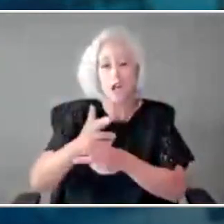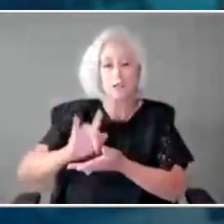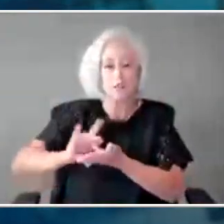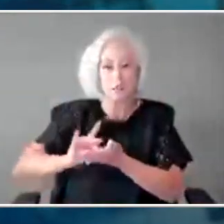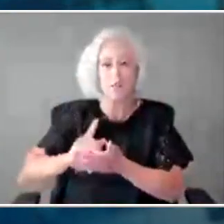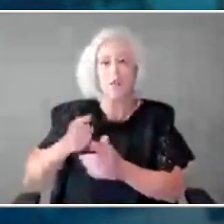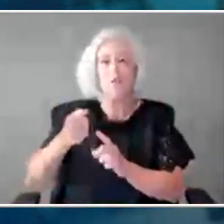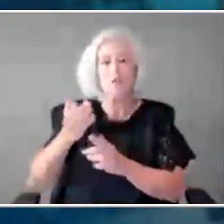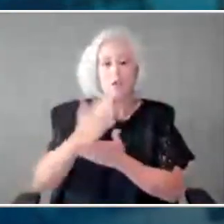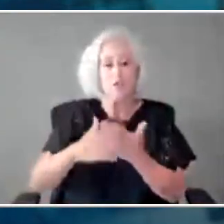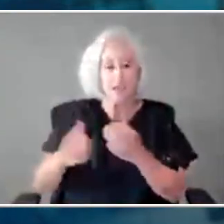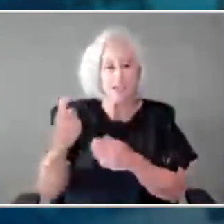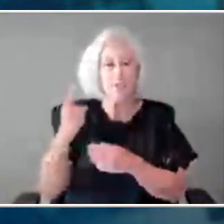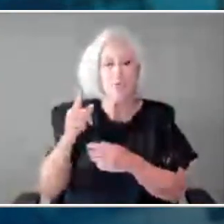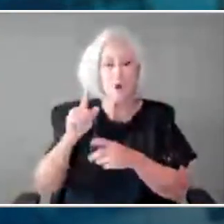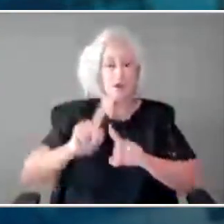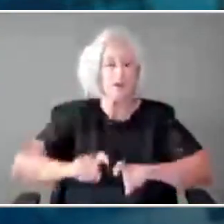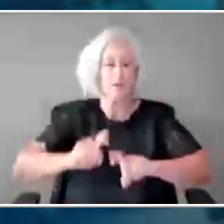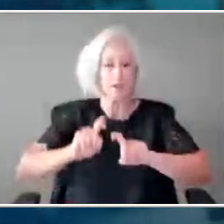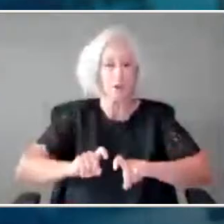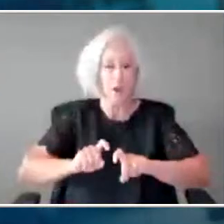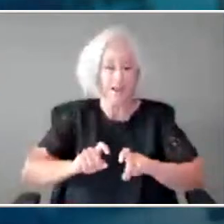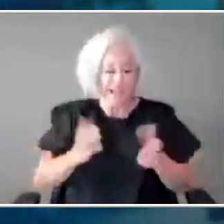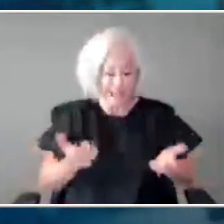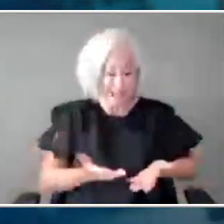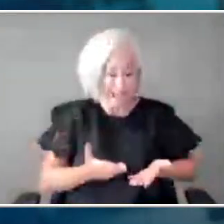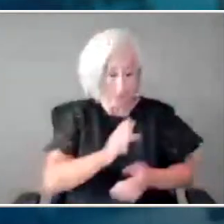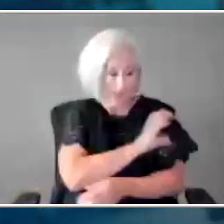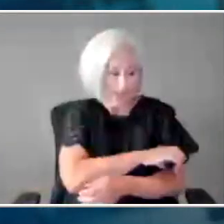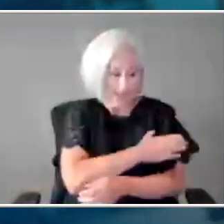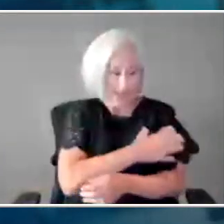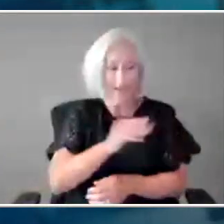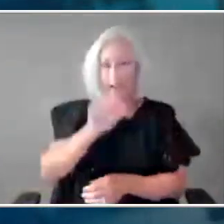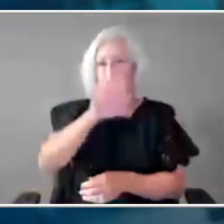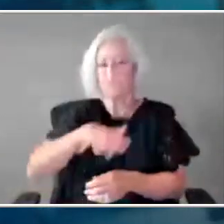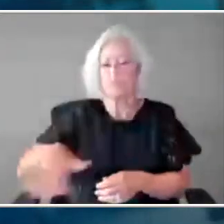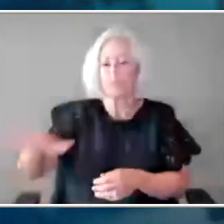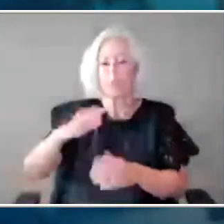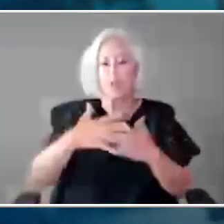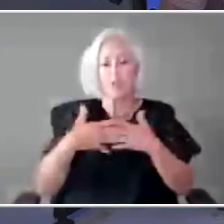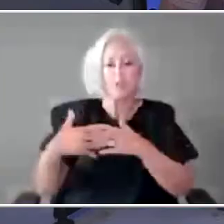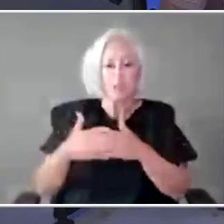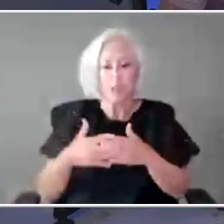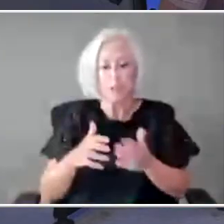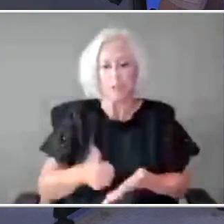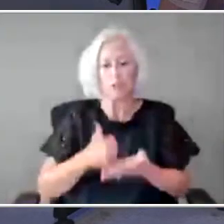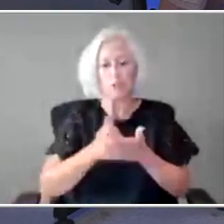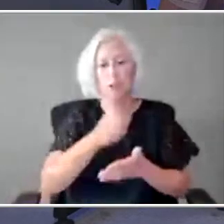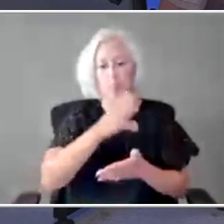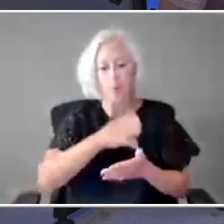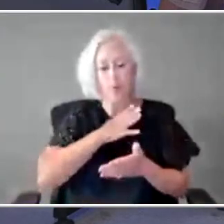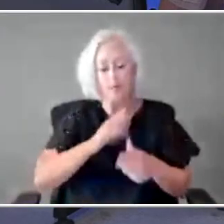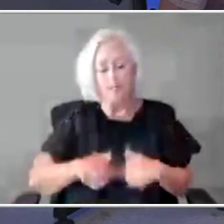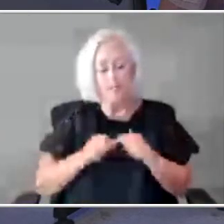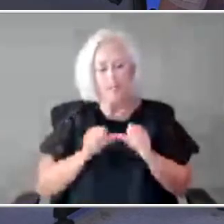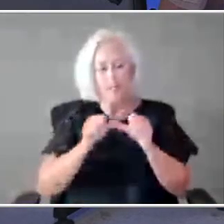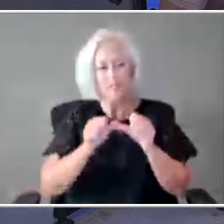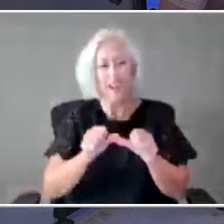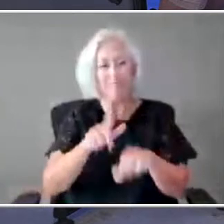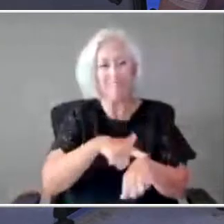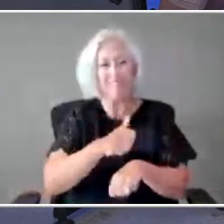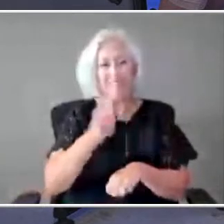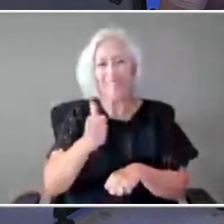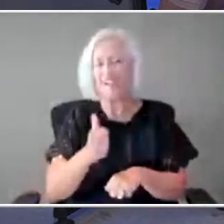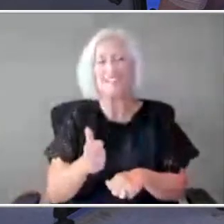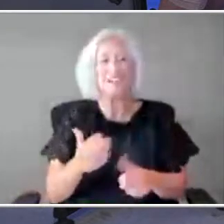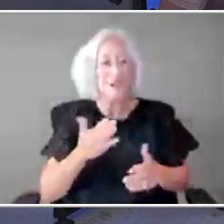clinic here, and then of course across the country to try to help women, you know, survive and thrive longer. So we will see you back here on this program to share more.